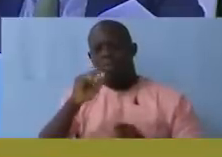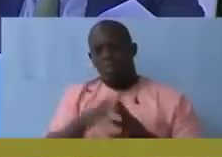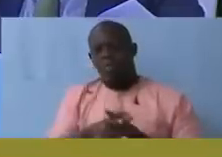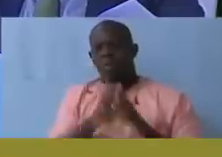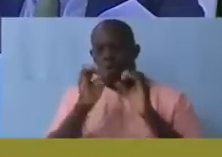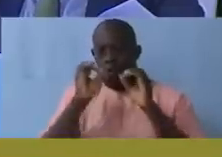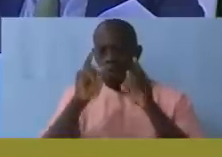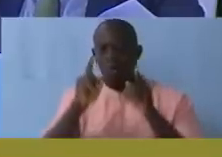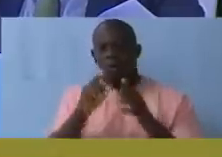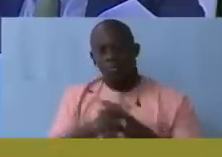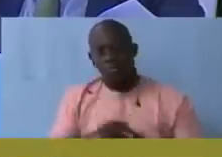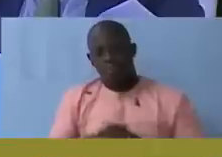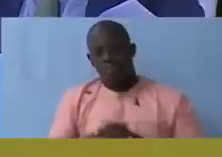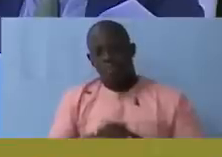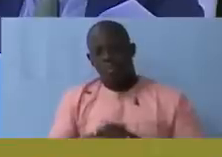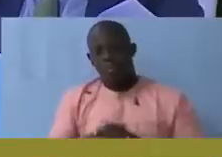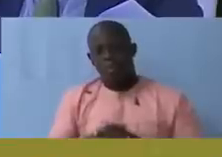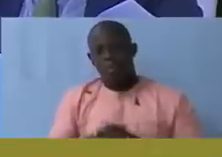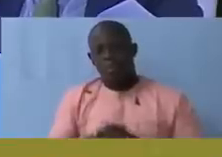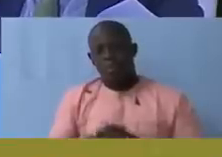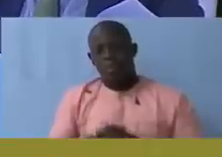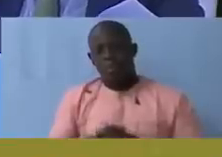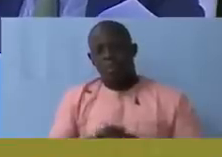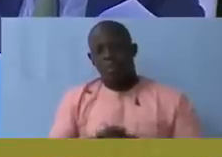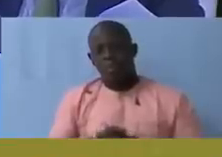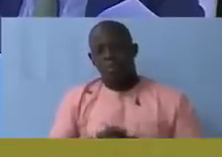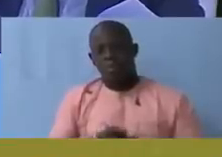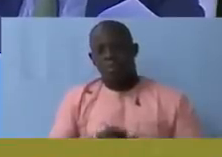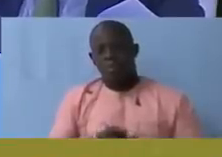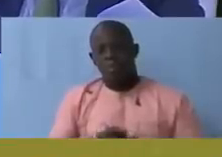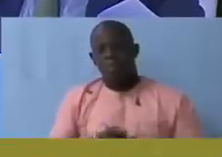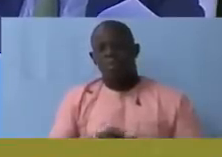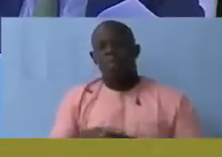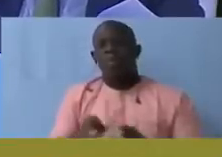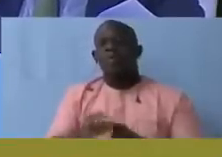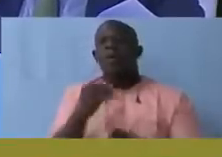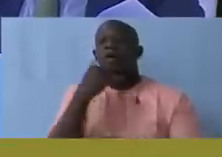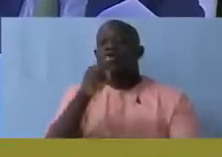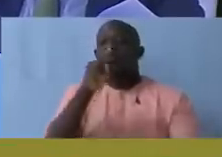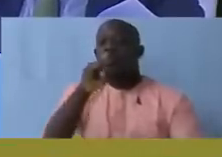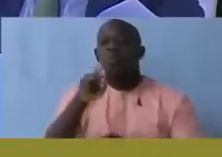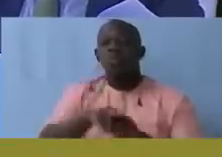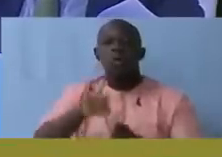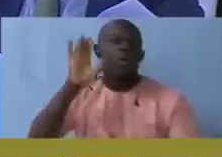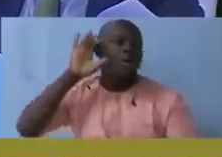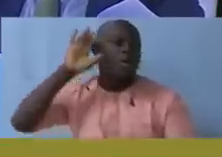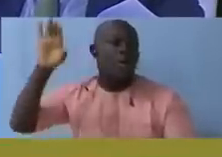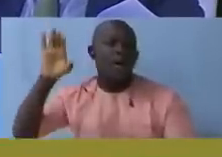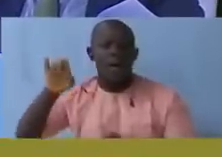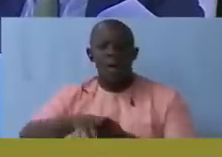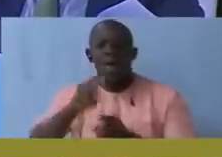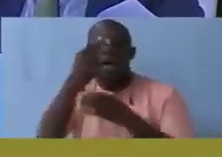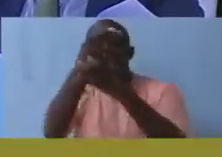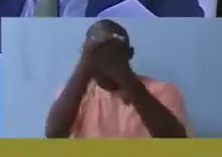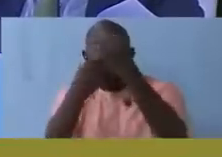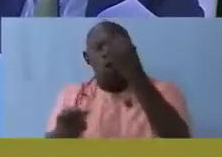Wolof. All right. So you heard, did you hear both ends of the conversation?